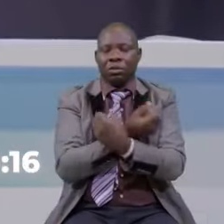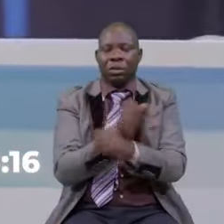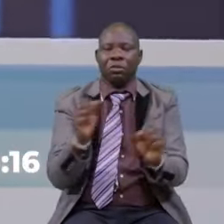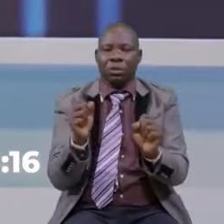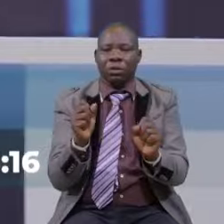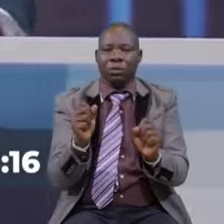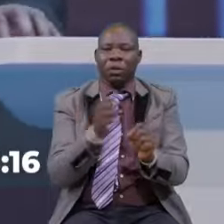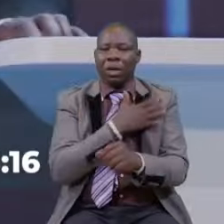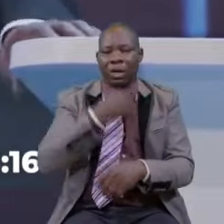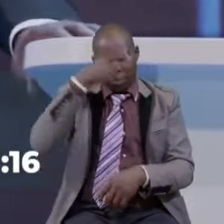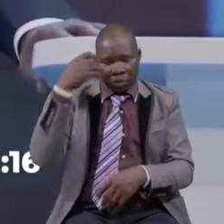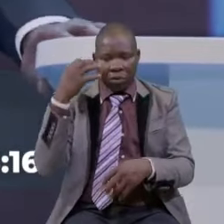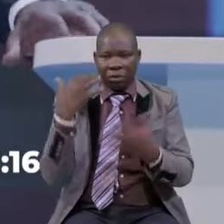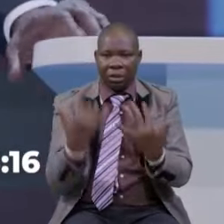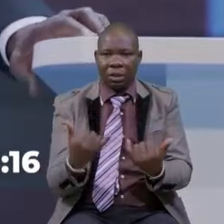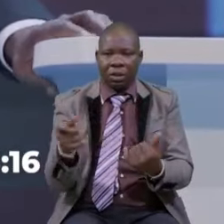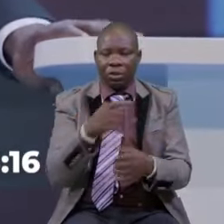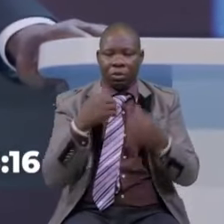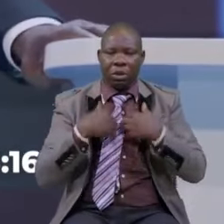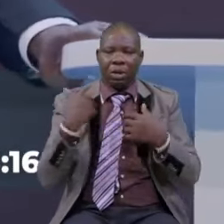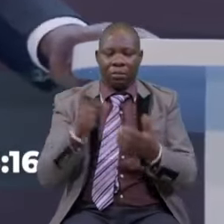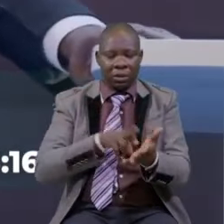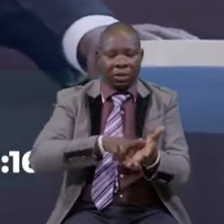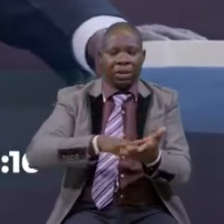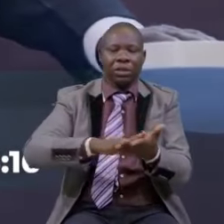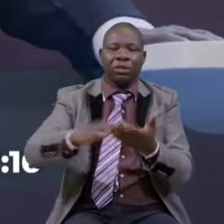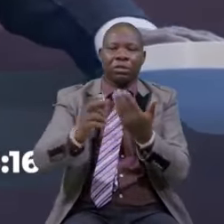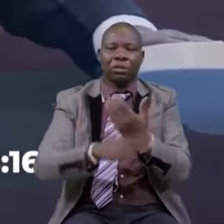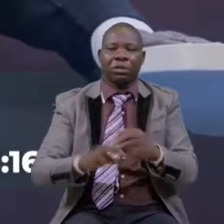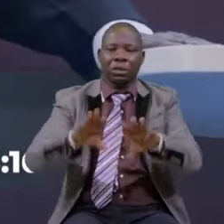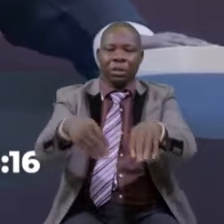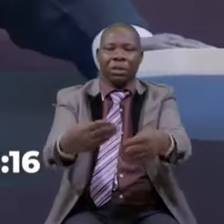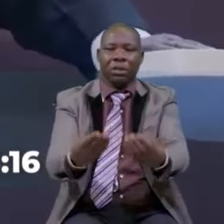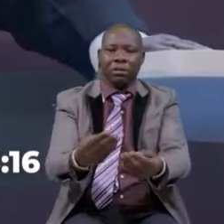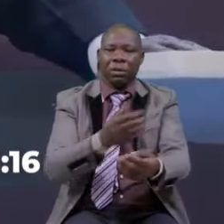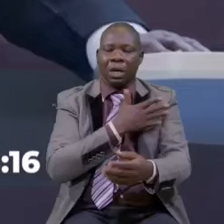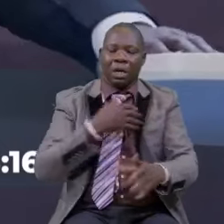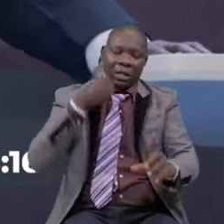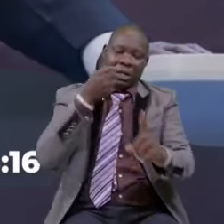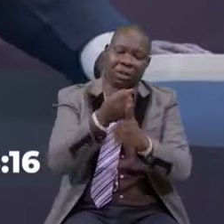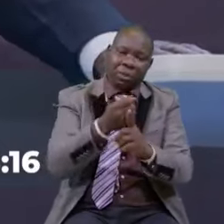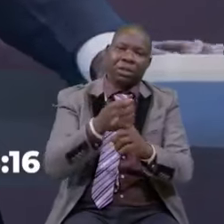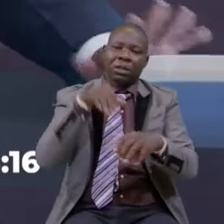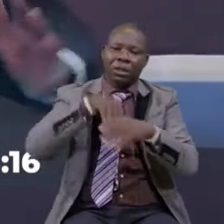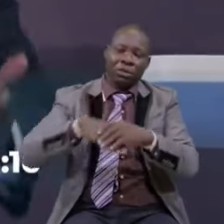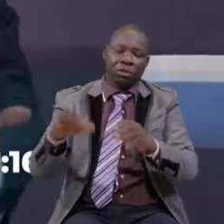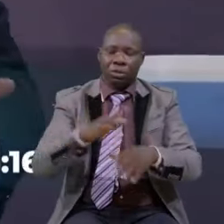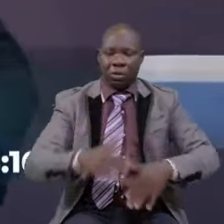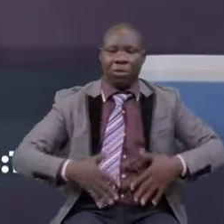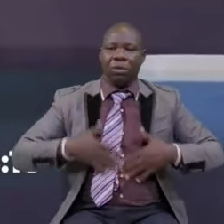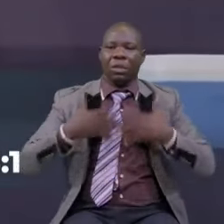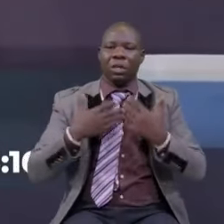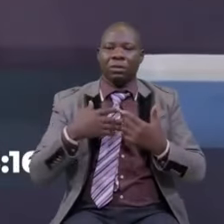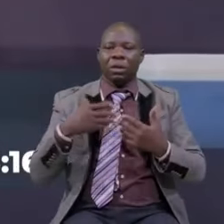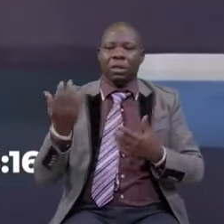And because now you have the righteousness imputed and imparted into your life, there are people